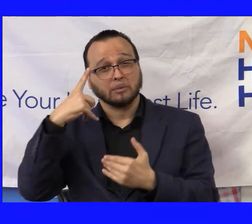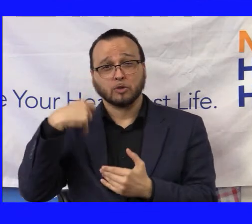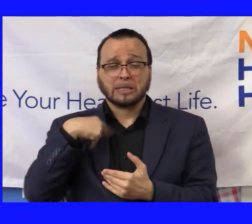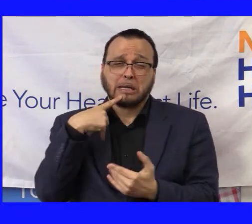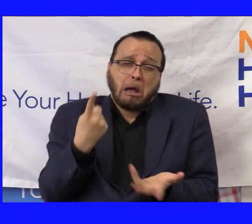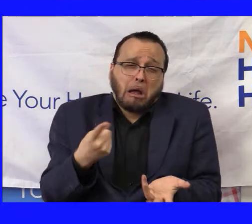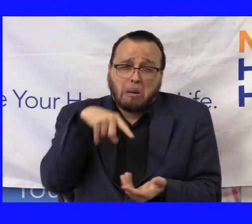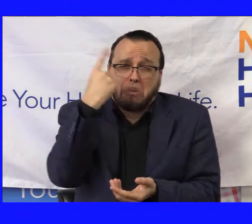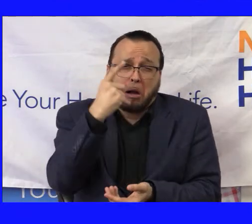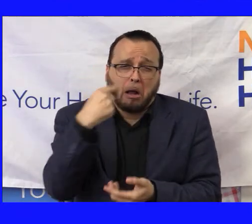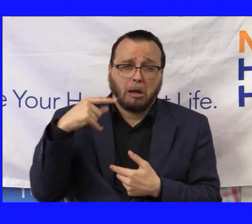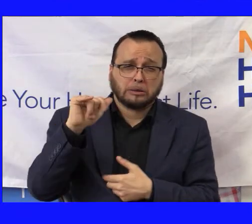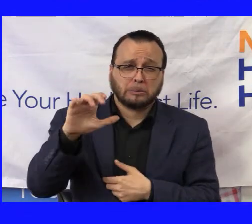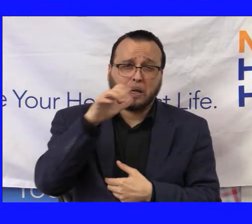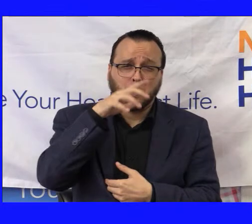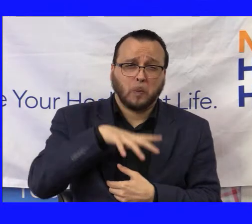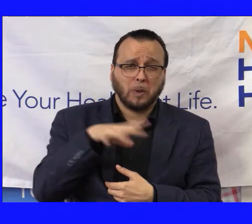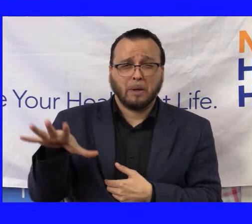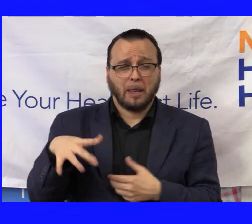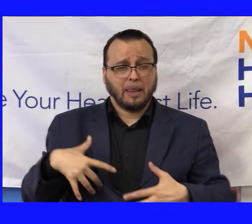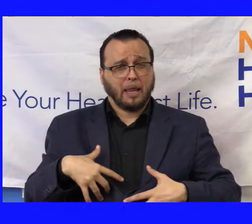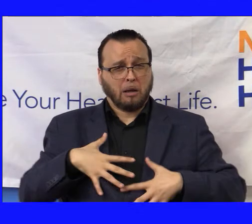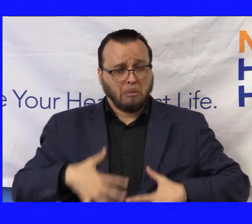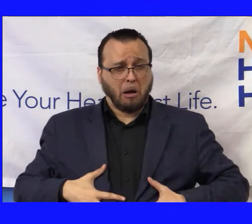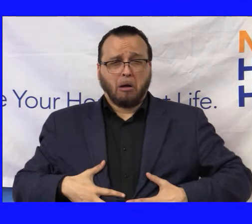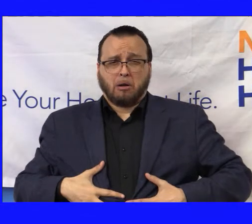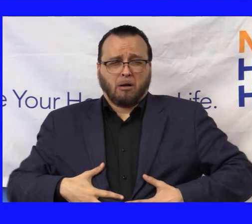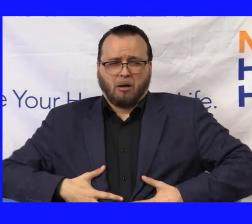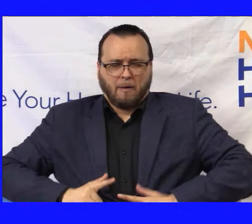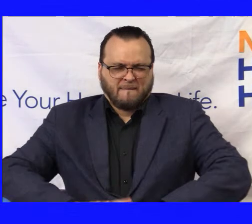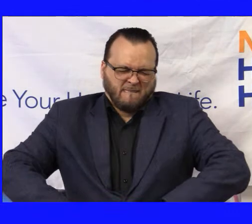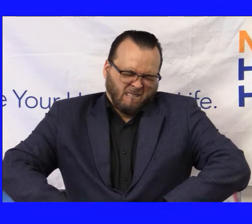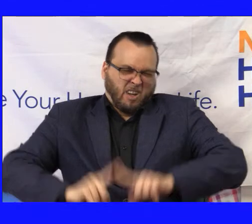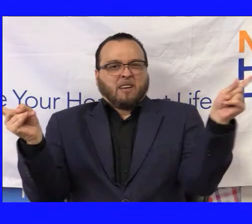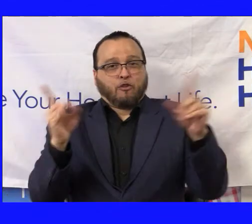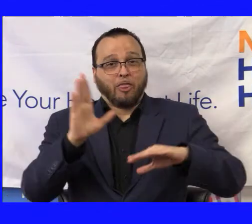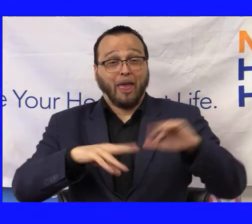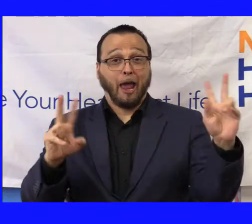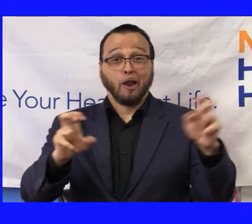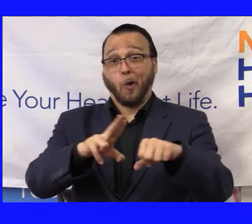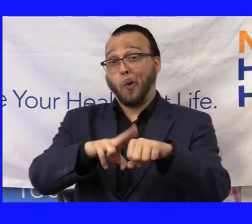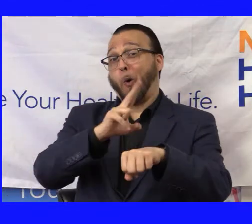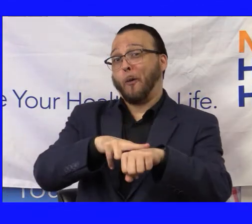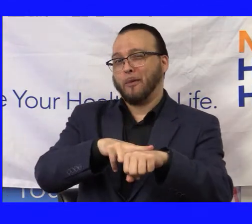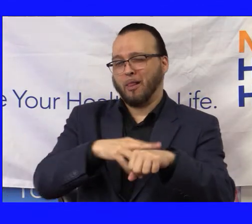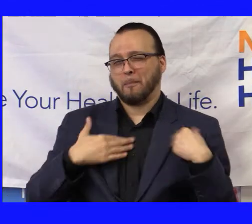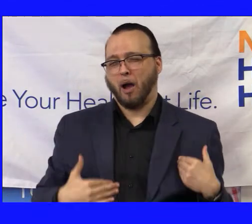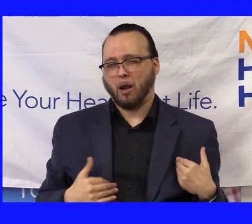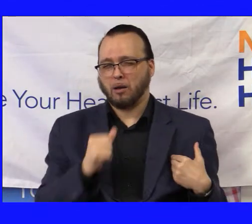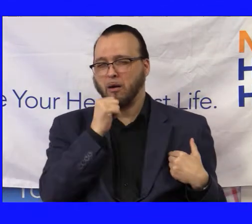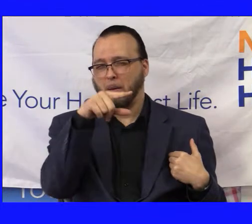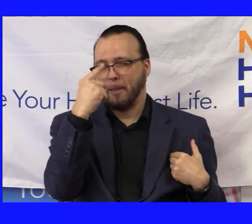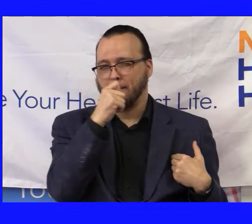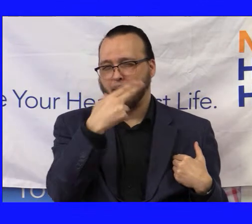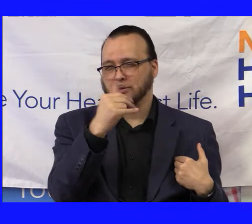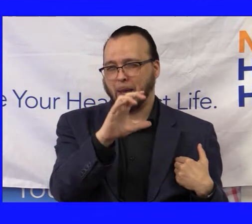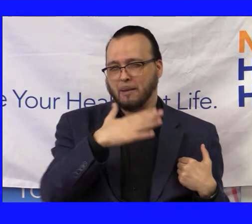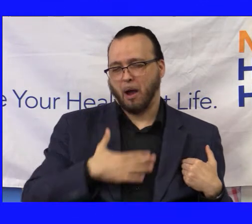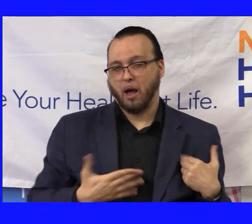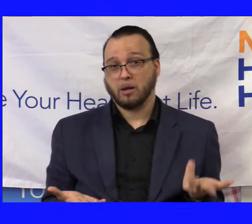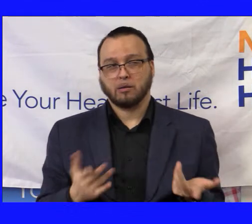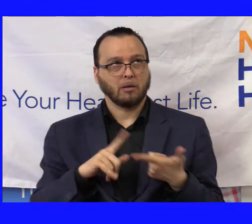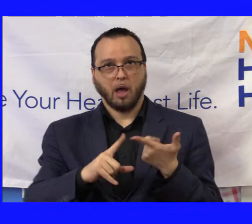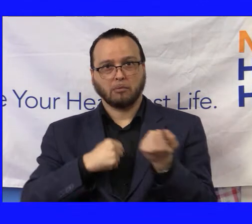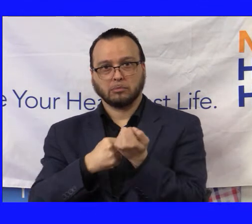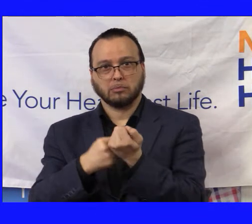Hispanic women's bodies or the reproductive organs are fundamentally different than a normal body or a non-Black or Hispanic body, and thus reinforces the